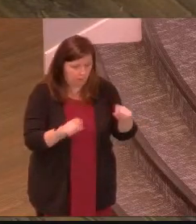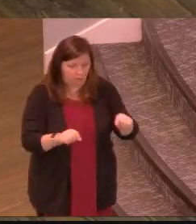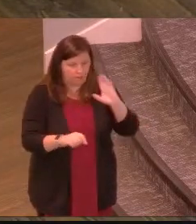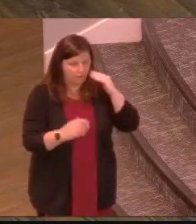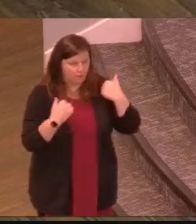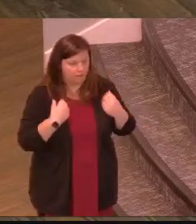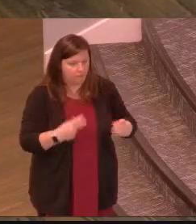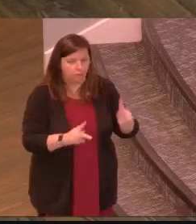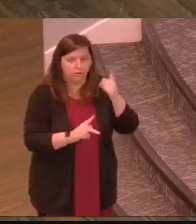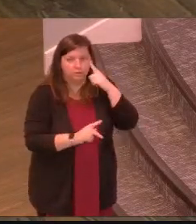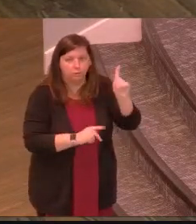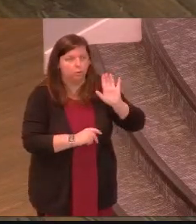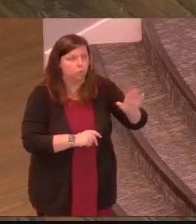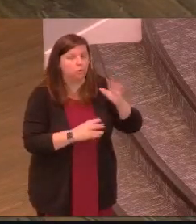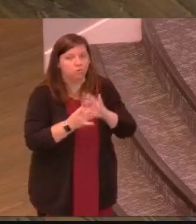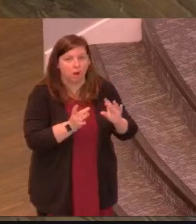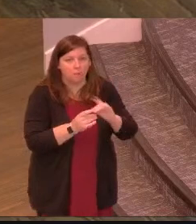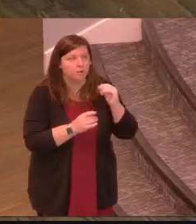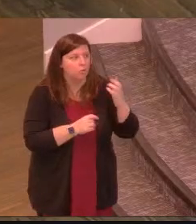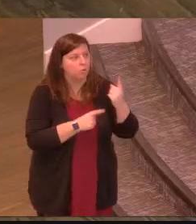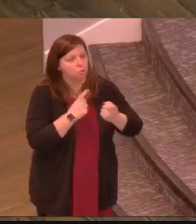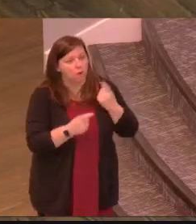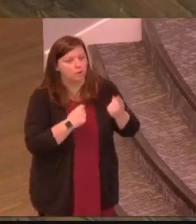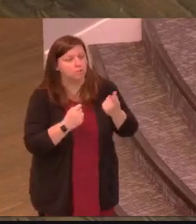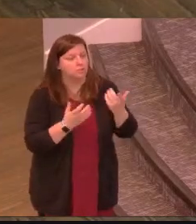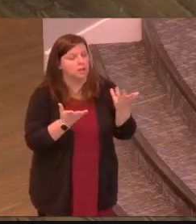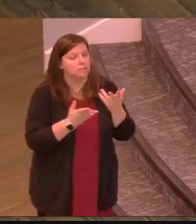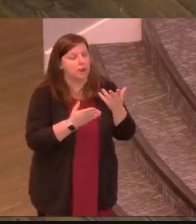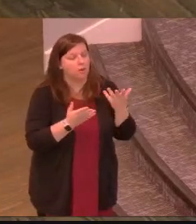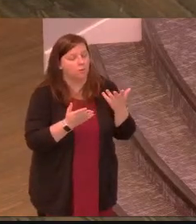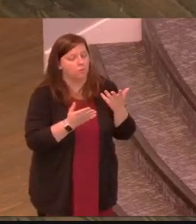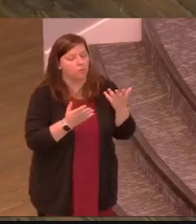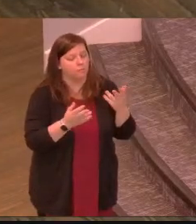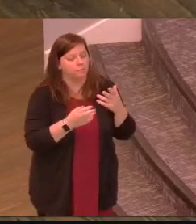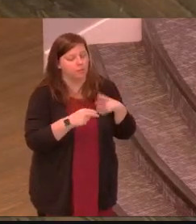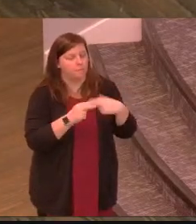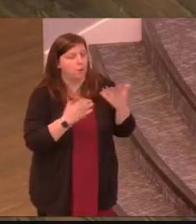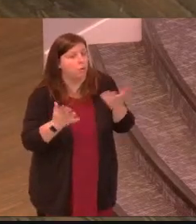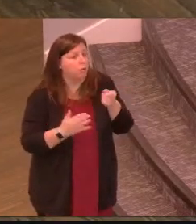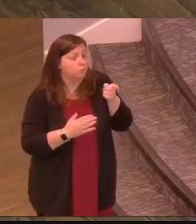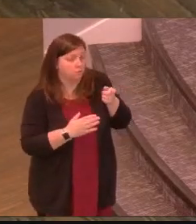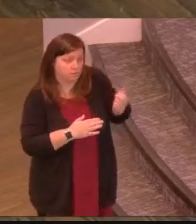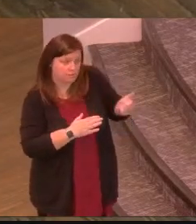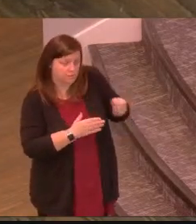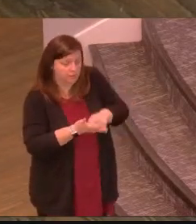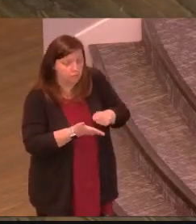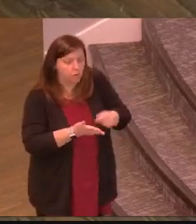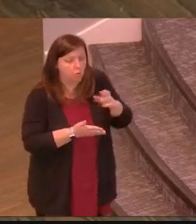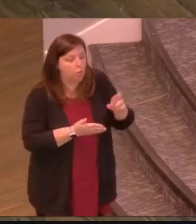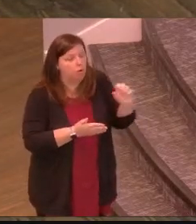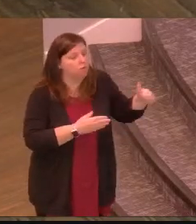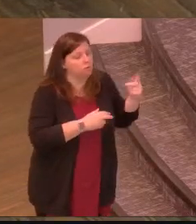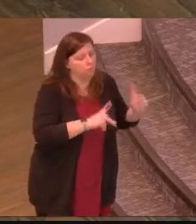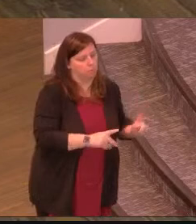what either you have written or what you see your fellow board member has written.